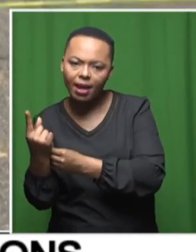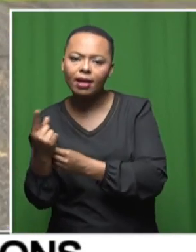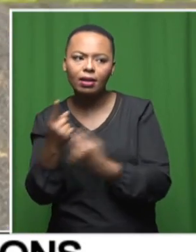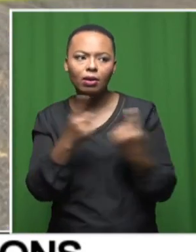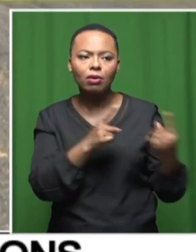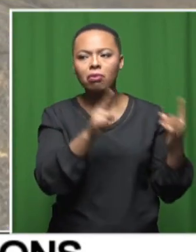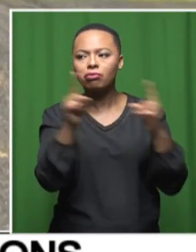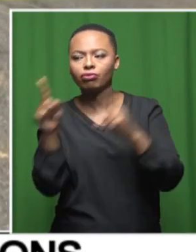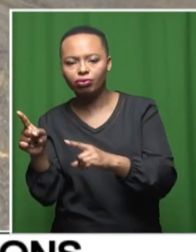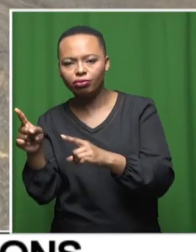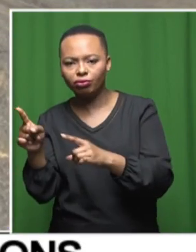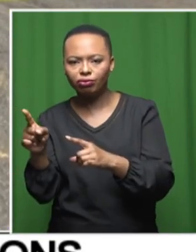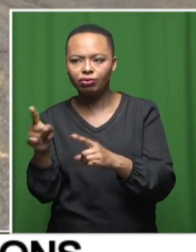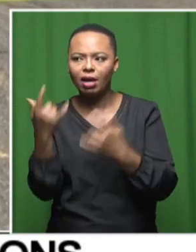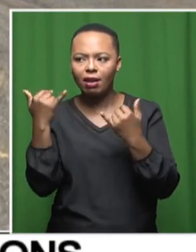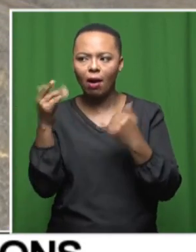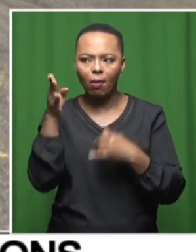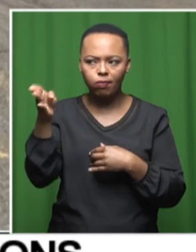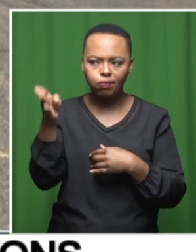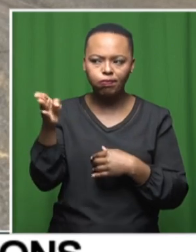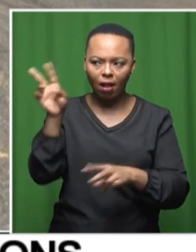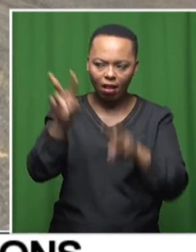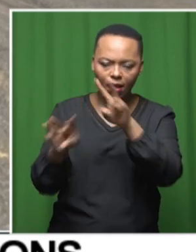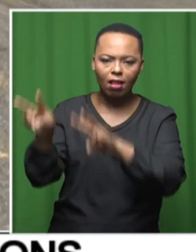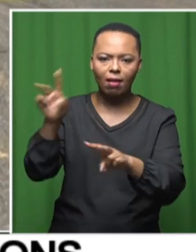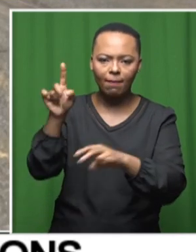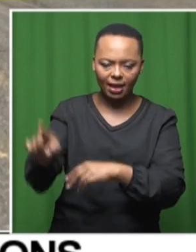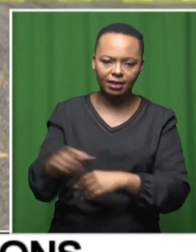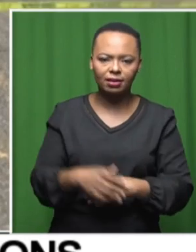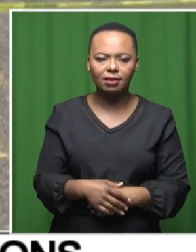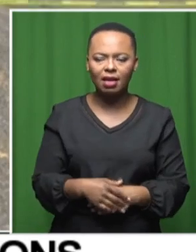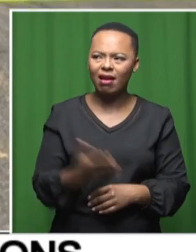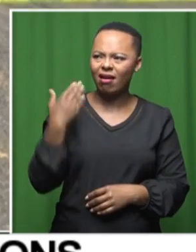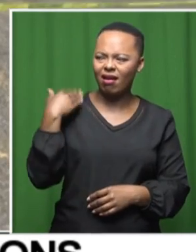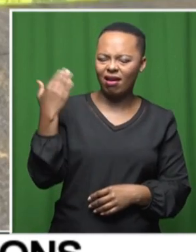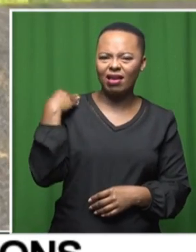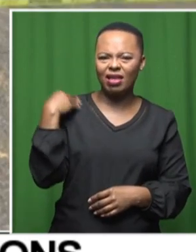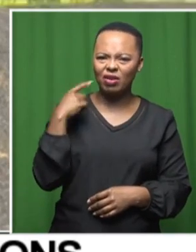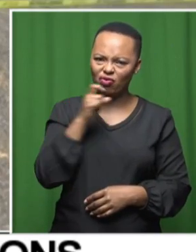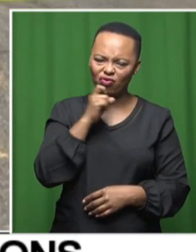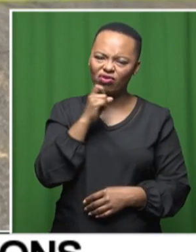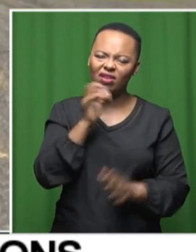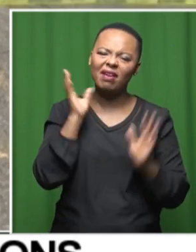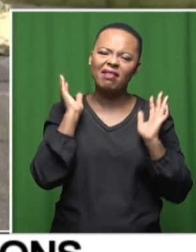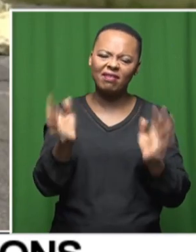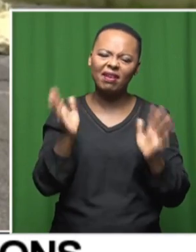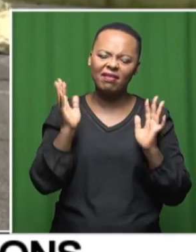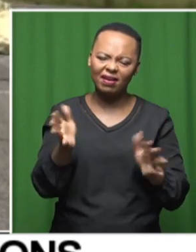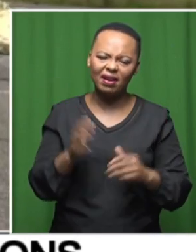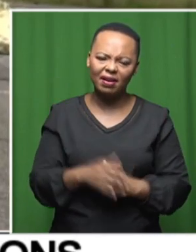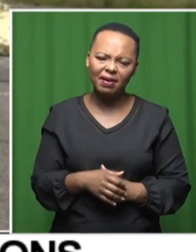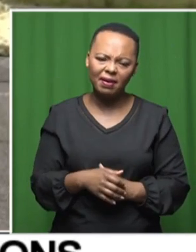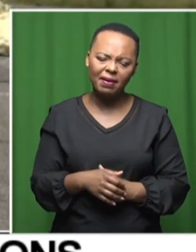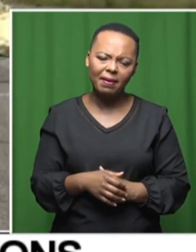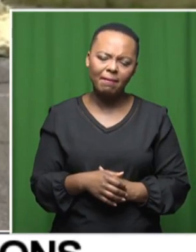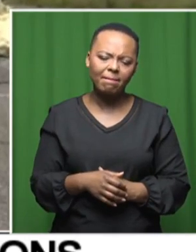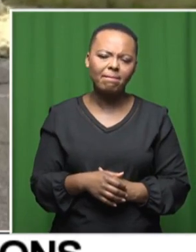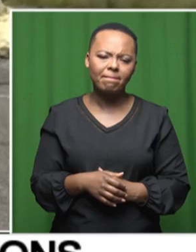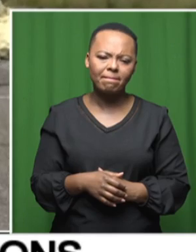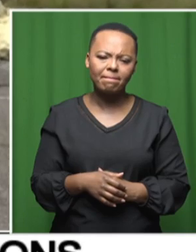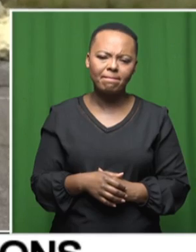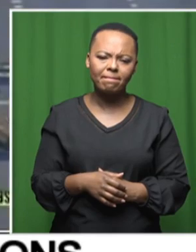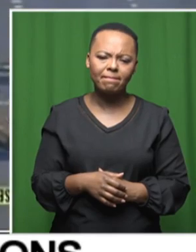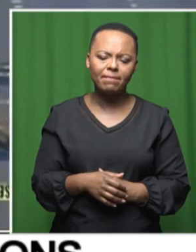we have to have high visibility there. That was the recipe that was used by partly by the